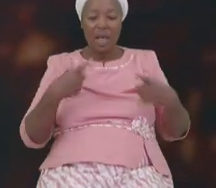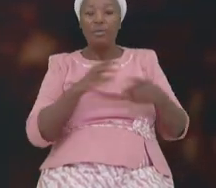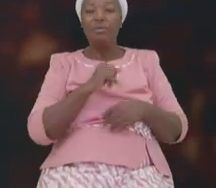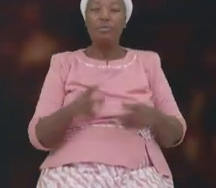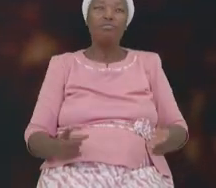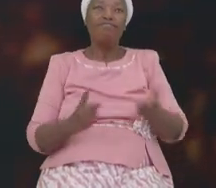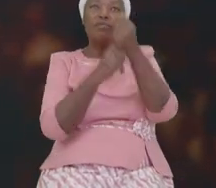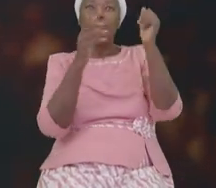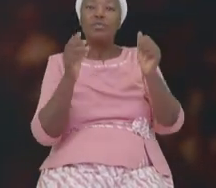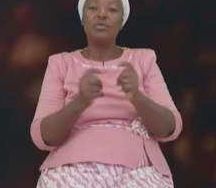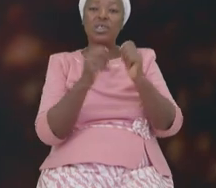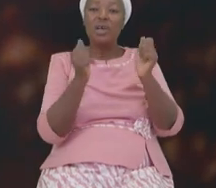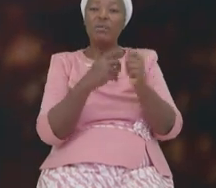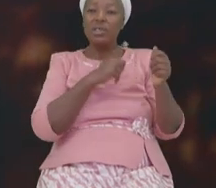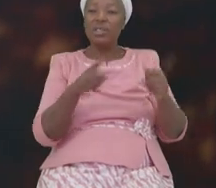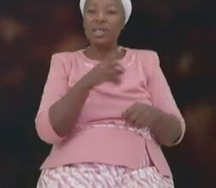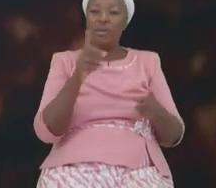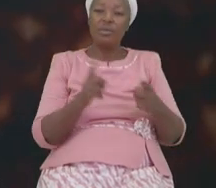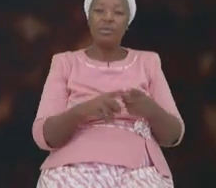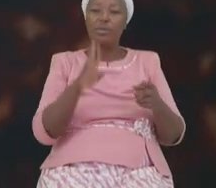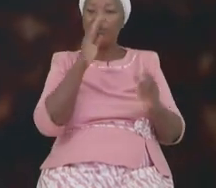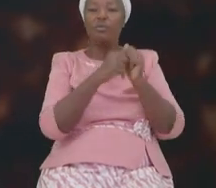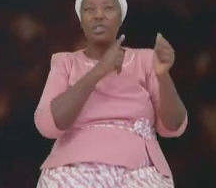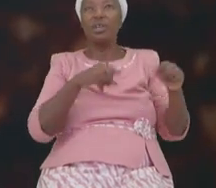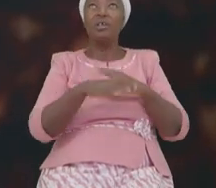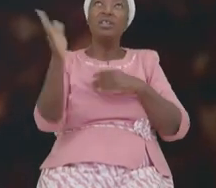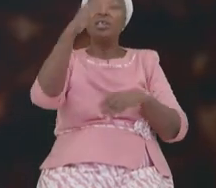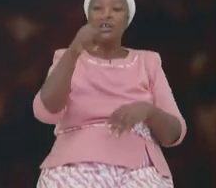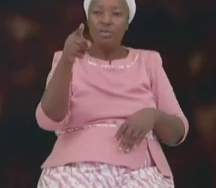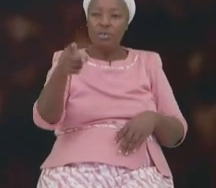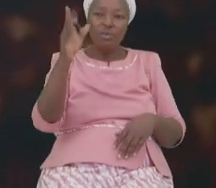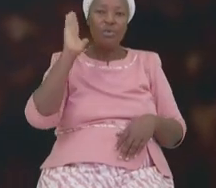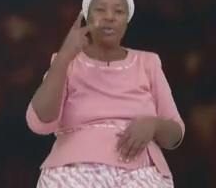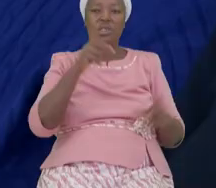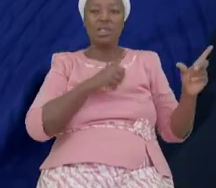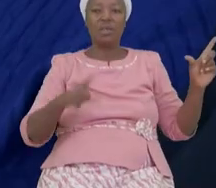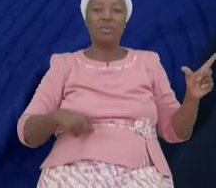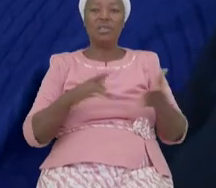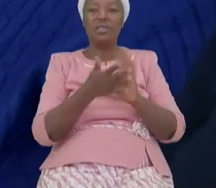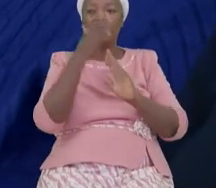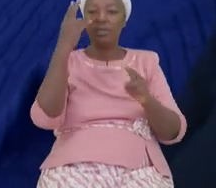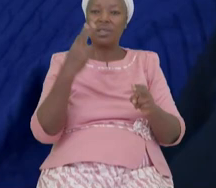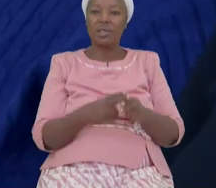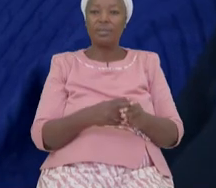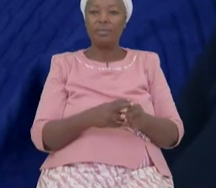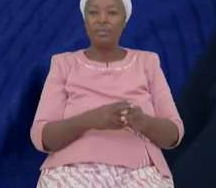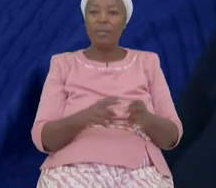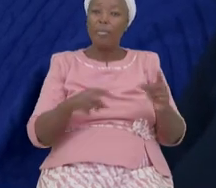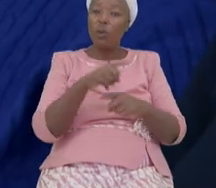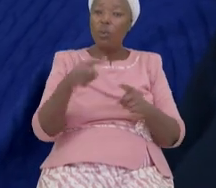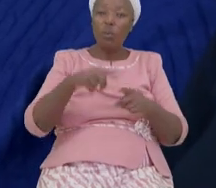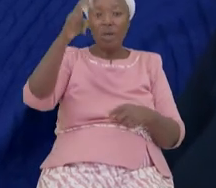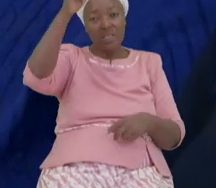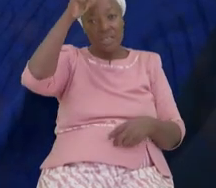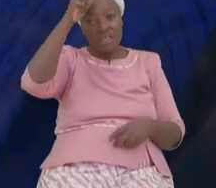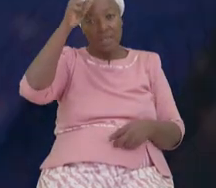to be with the Lord in the air, you will see the Lord. When Satan